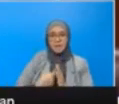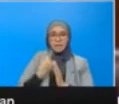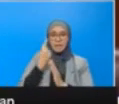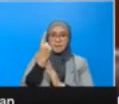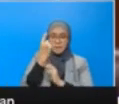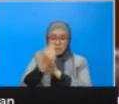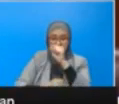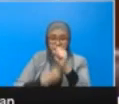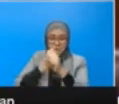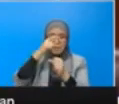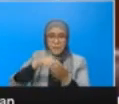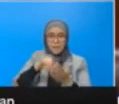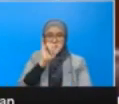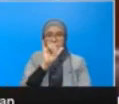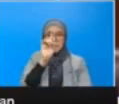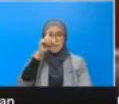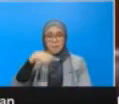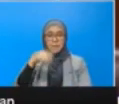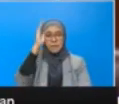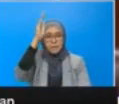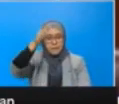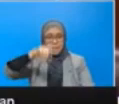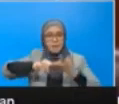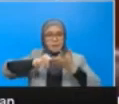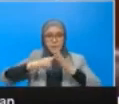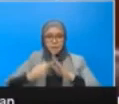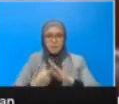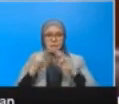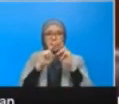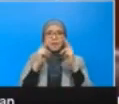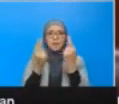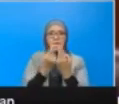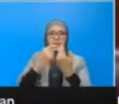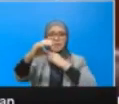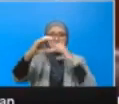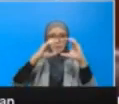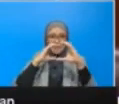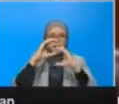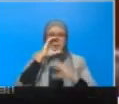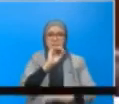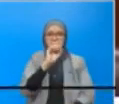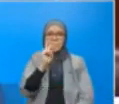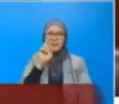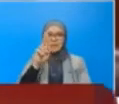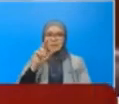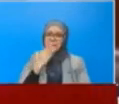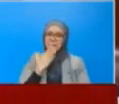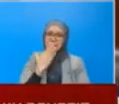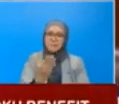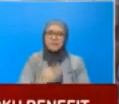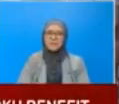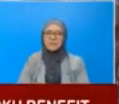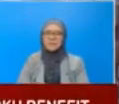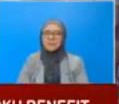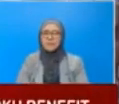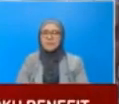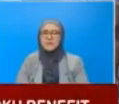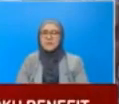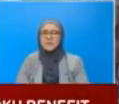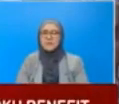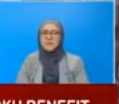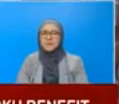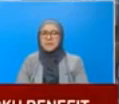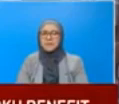Tuan Yang di-Pertua, akan memulakan unit komunikasi OKU. RTM has continuously